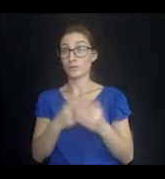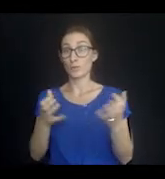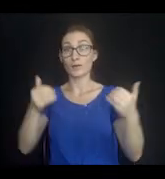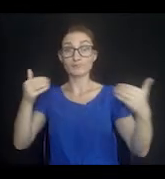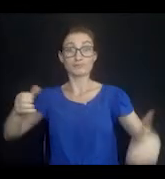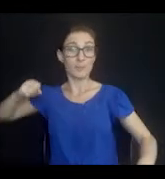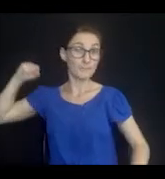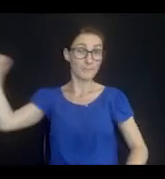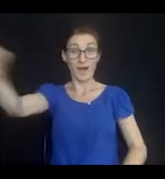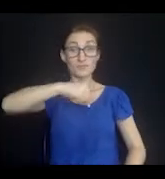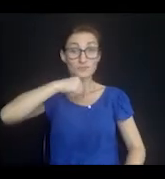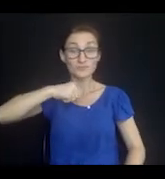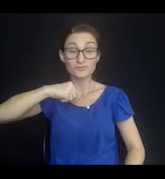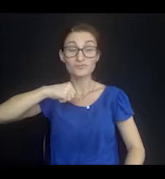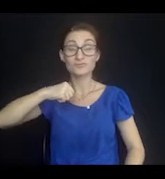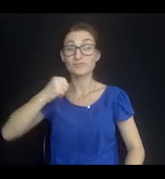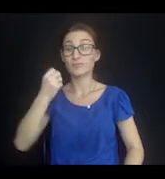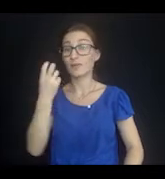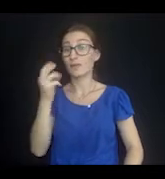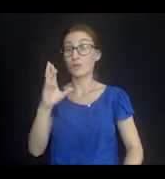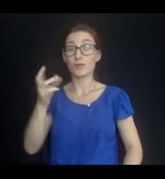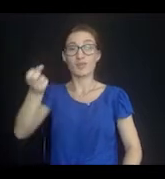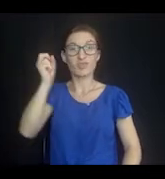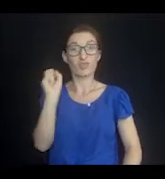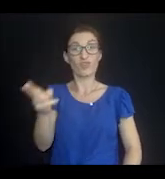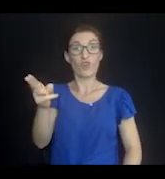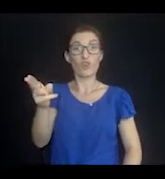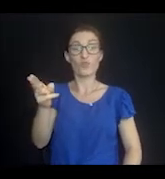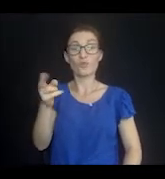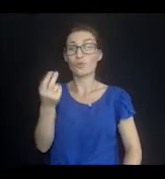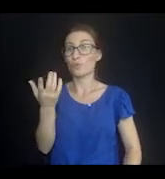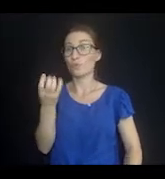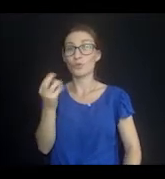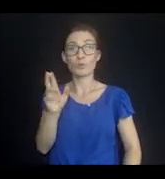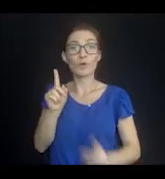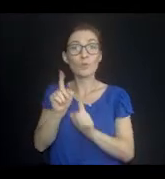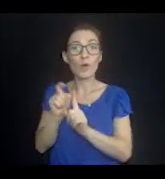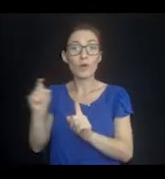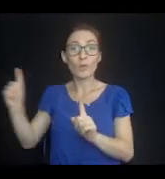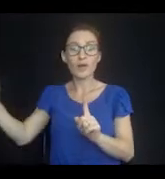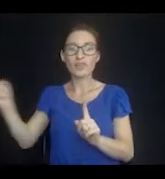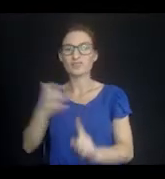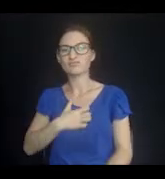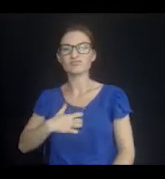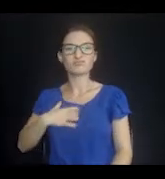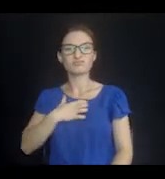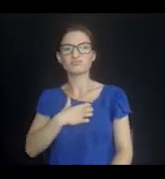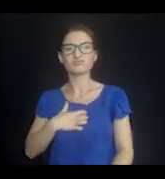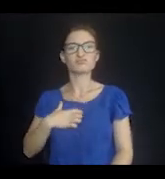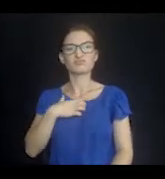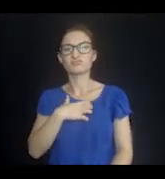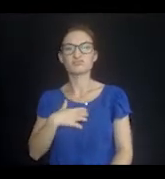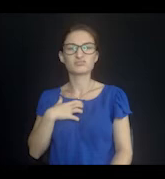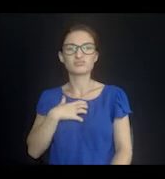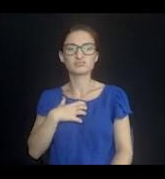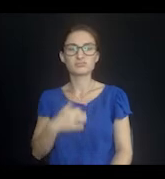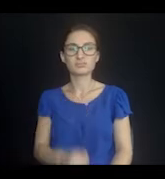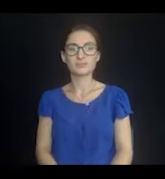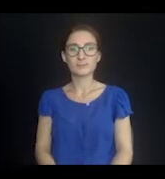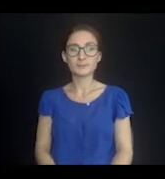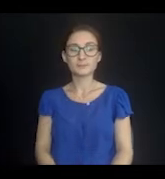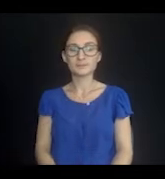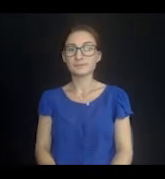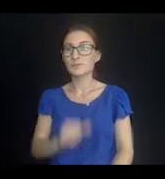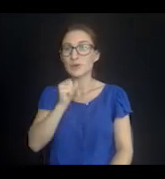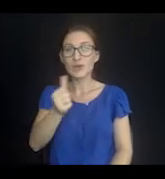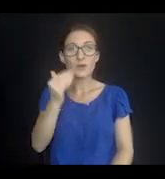in. There's a loss of control. You may feel like you want to either punch them or throw something at